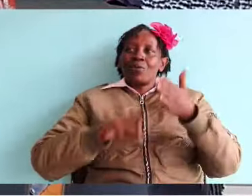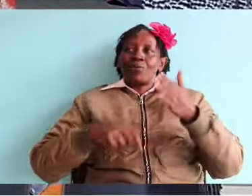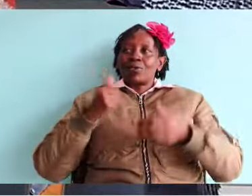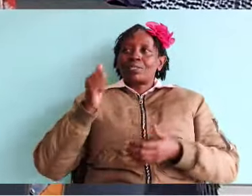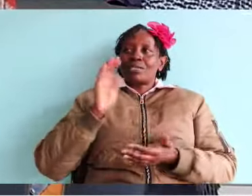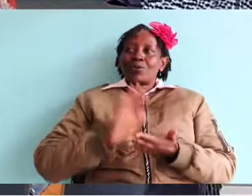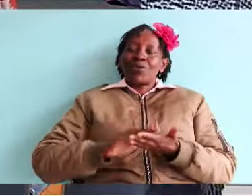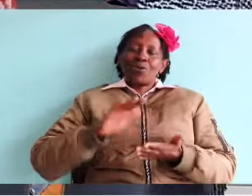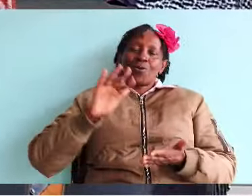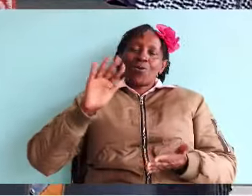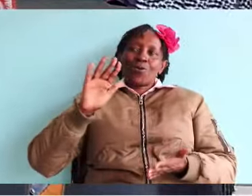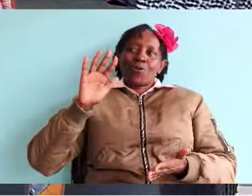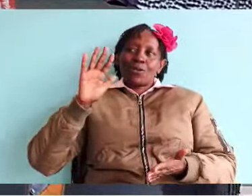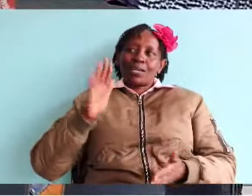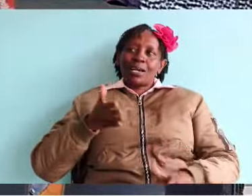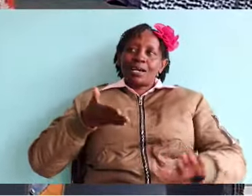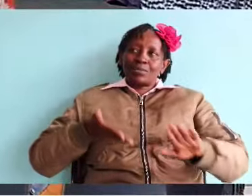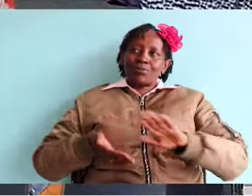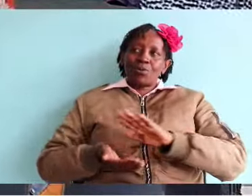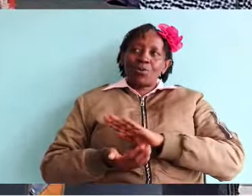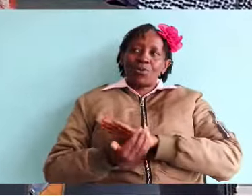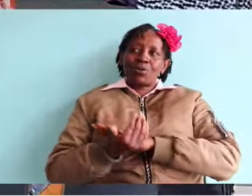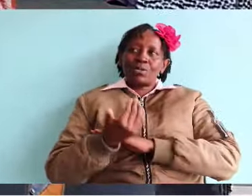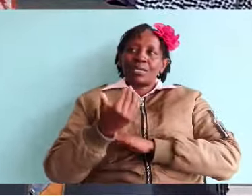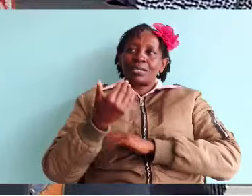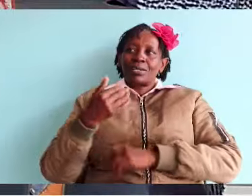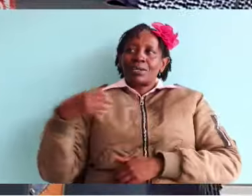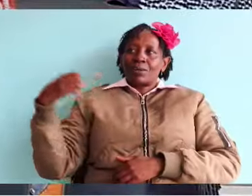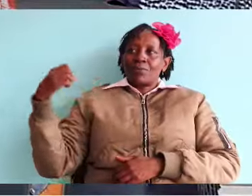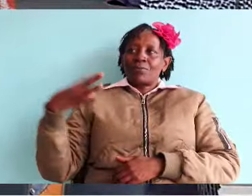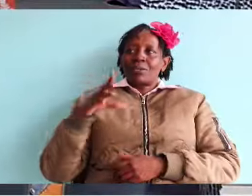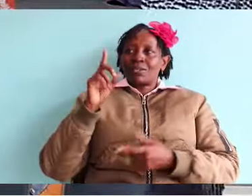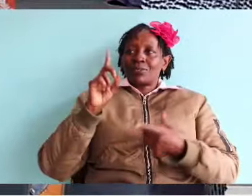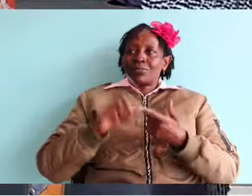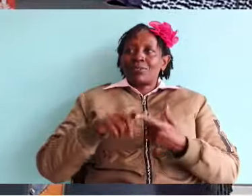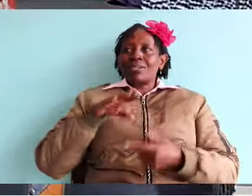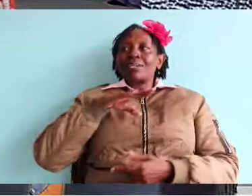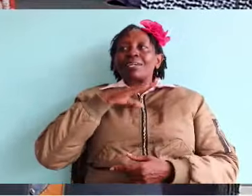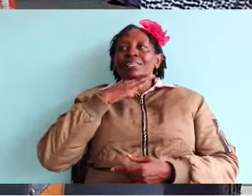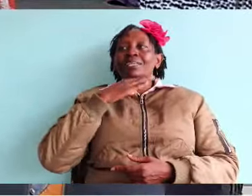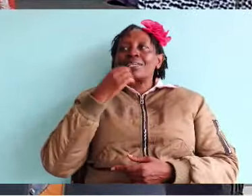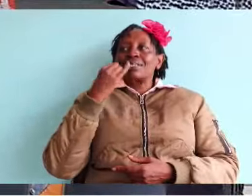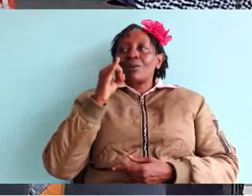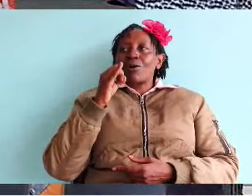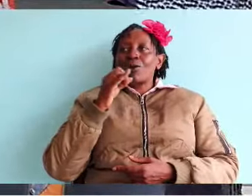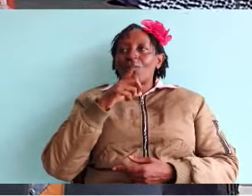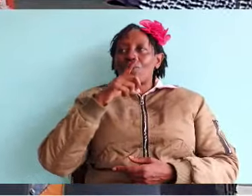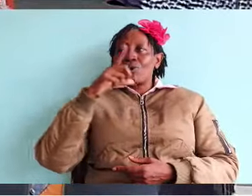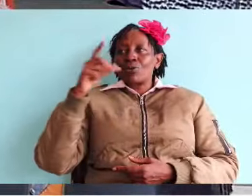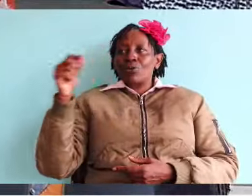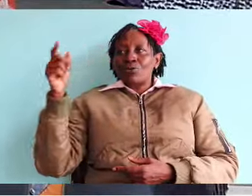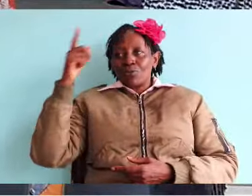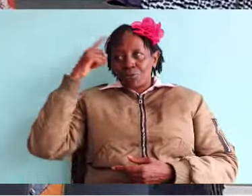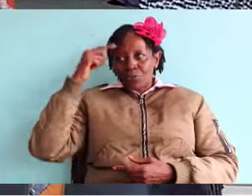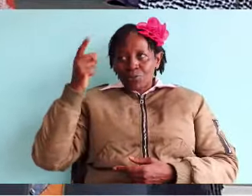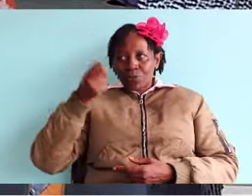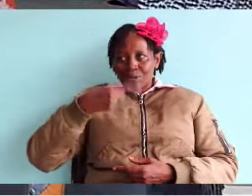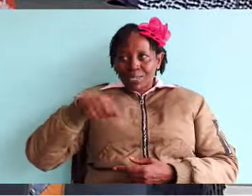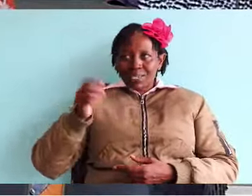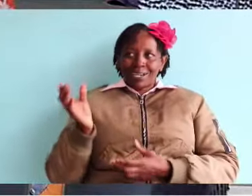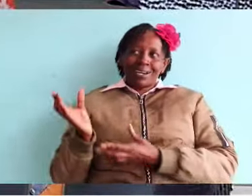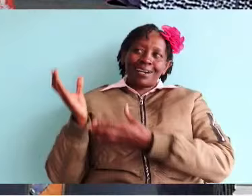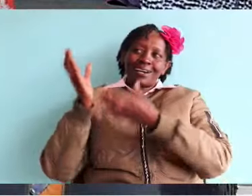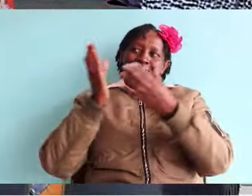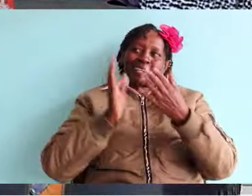away. What a glorious dawn, fear of death is gone, for we